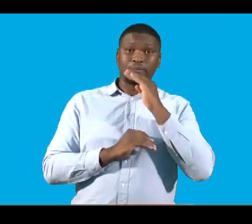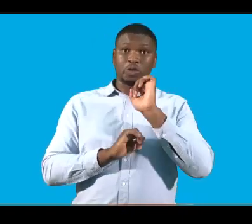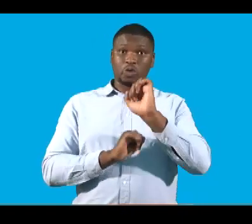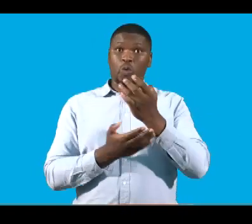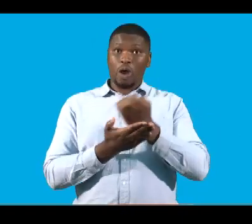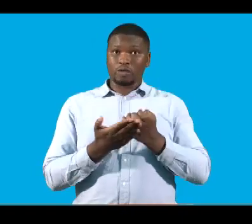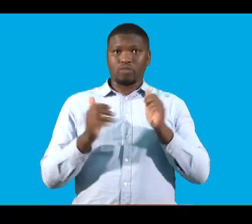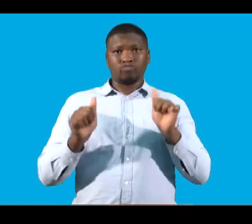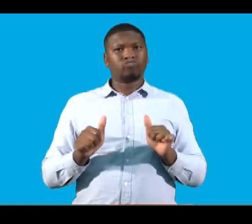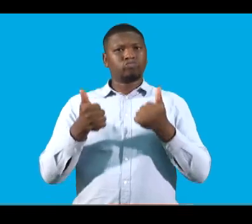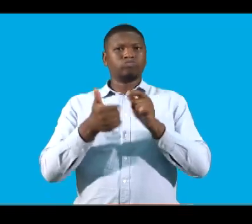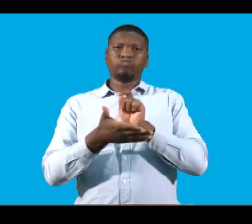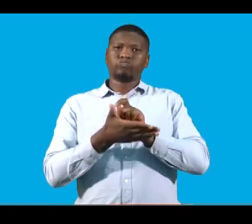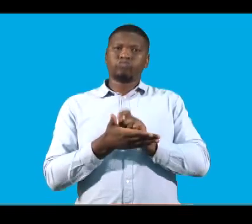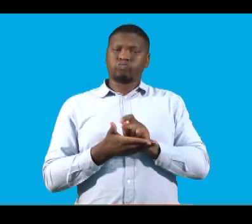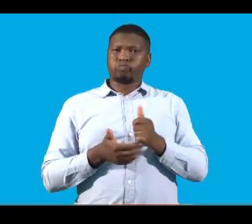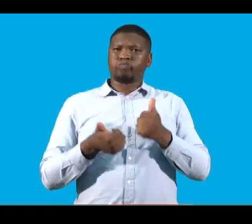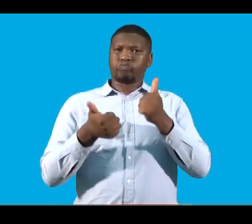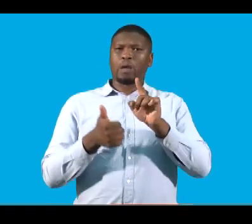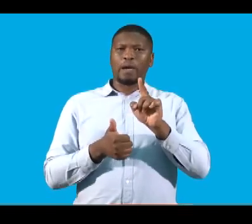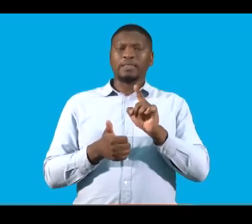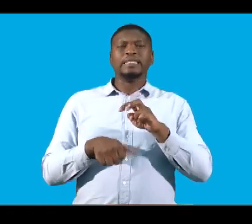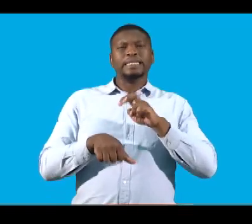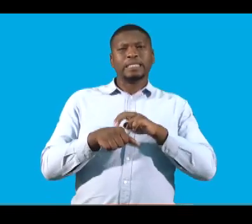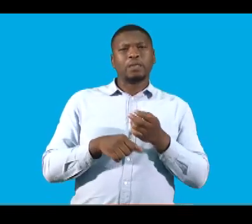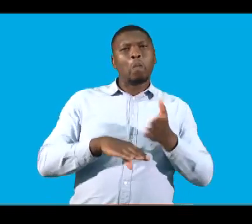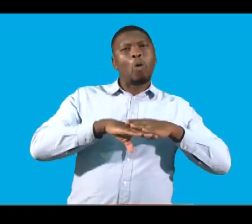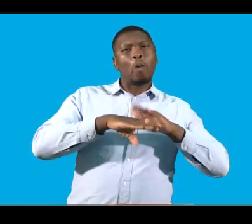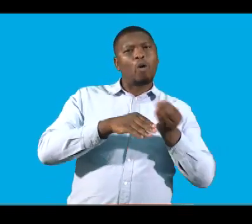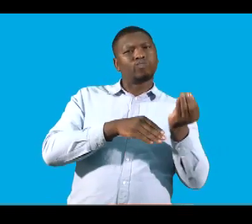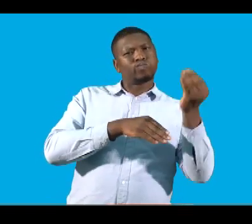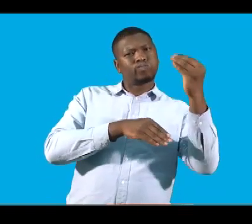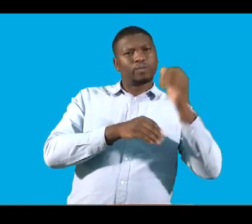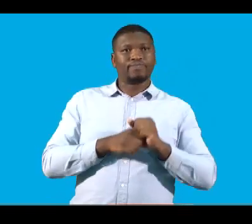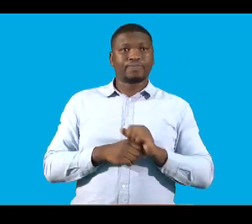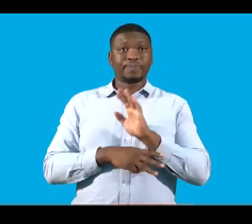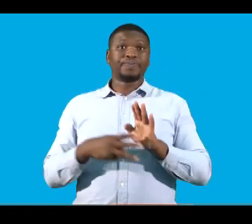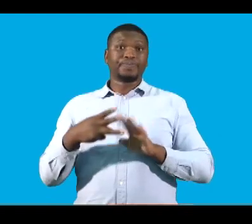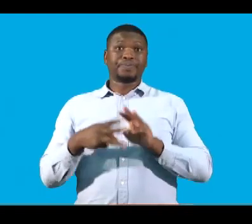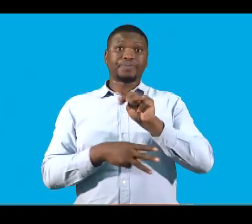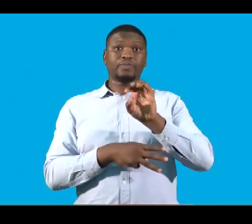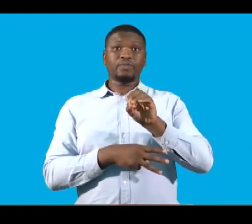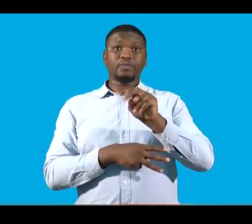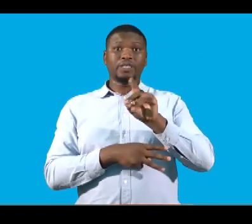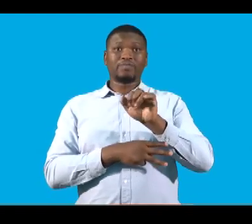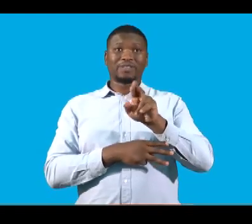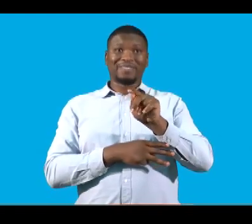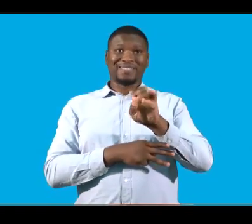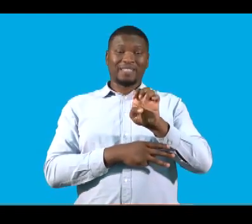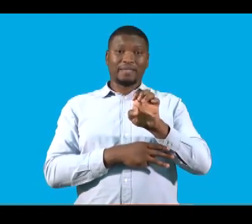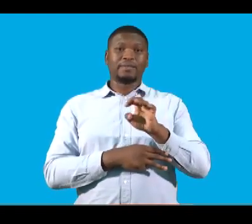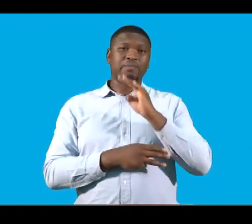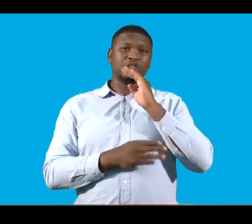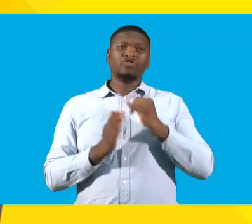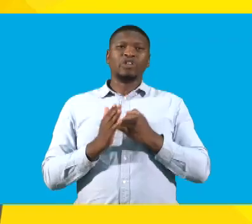That is if your essay is well written, but it requires some more additional details. Then a moderate essay is